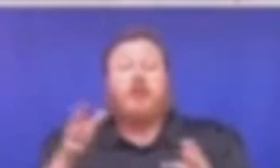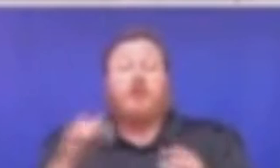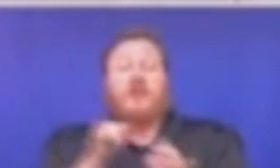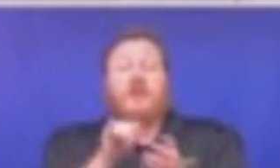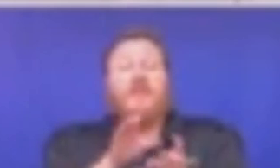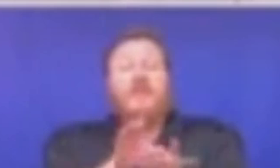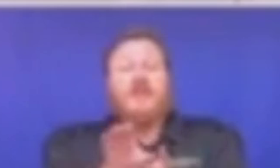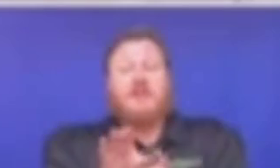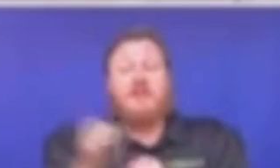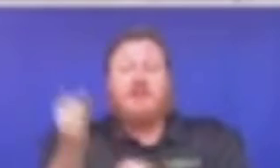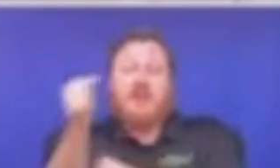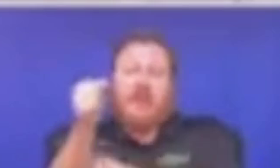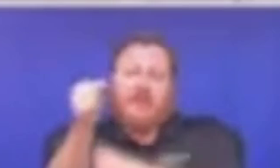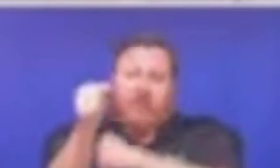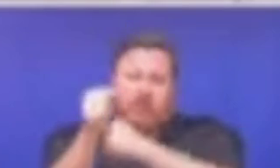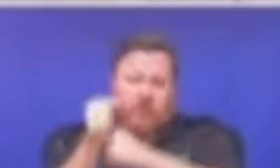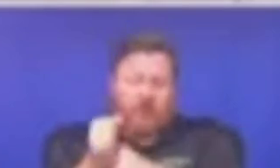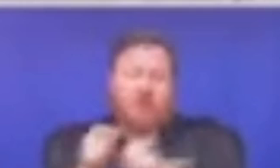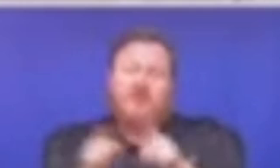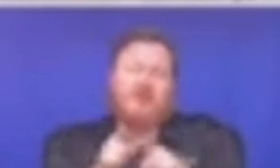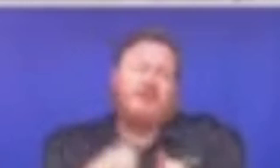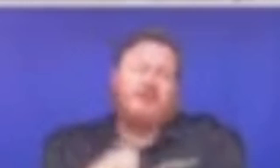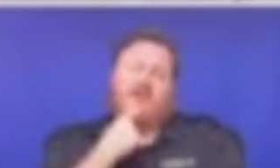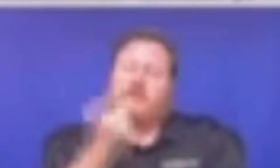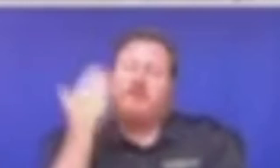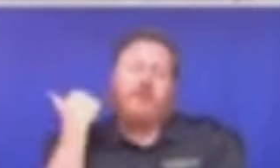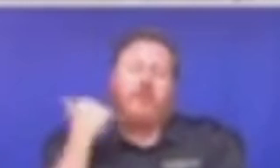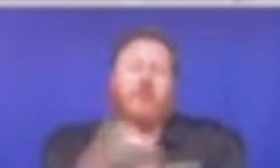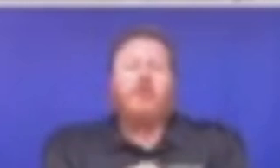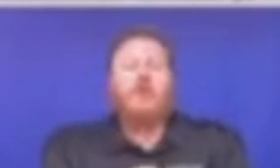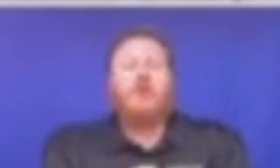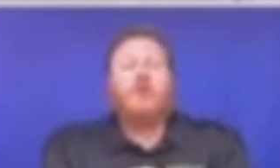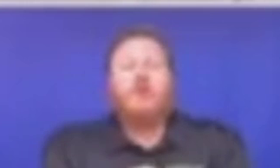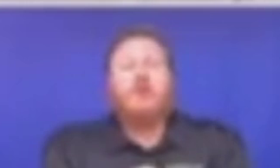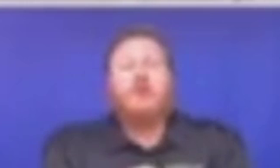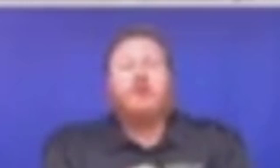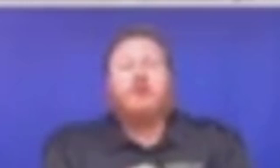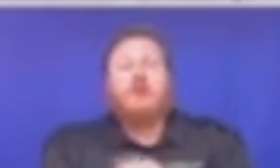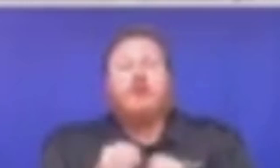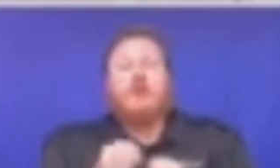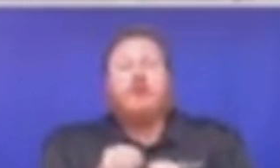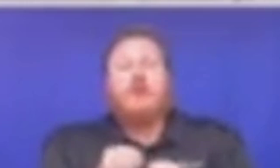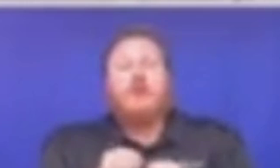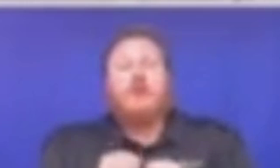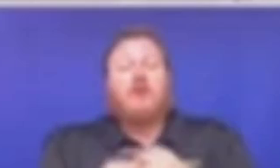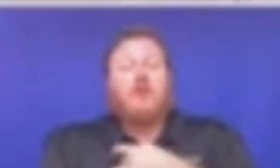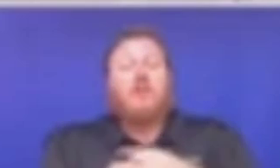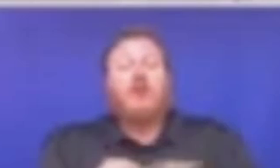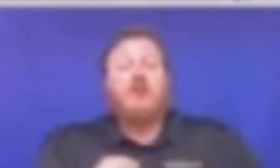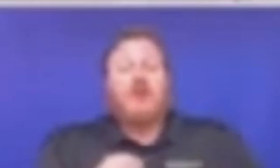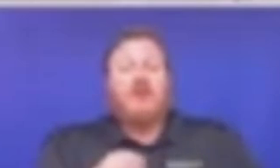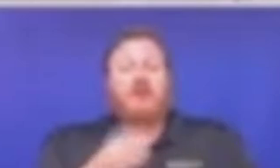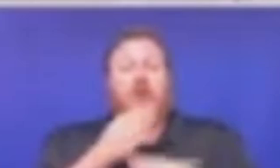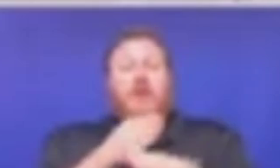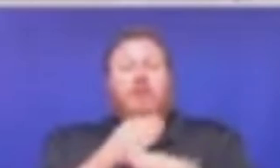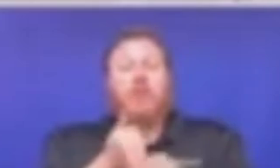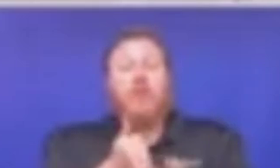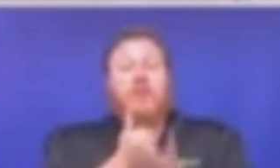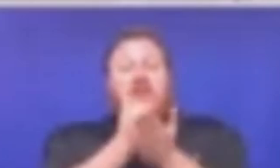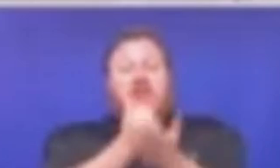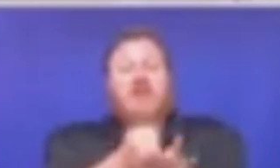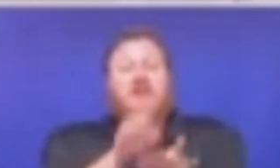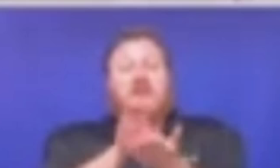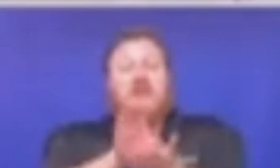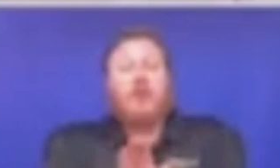in infrastructure, as I said earlier. We will expand the presidential employment stimulus, and as part